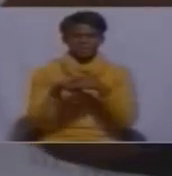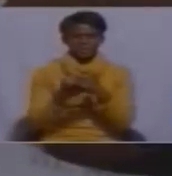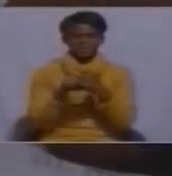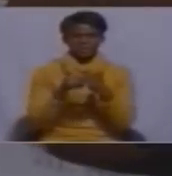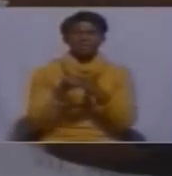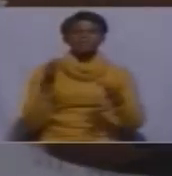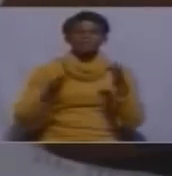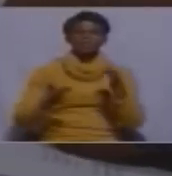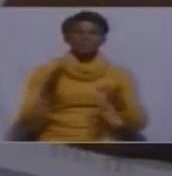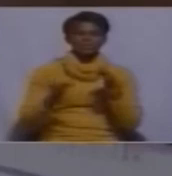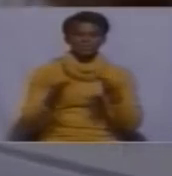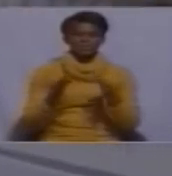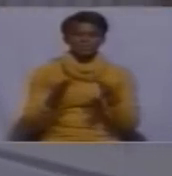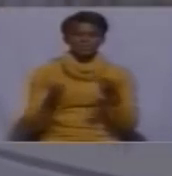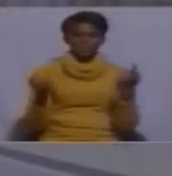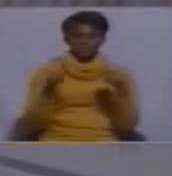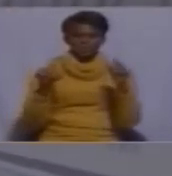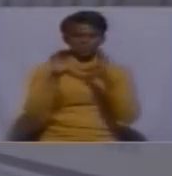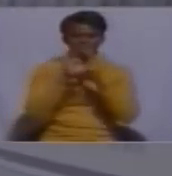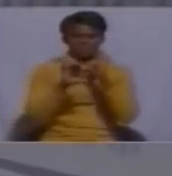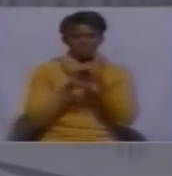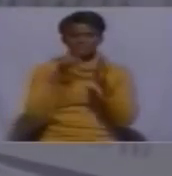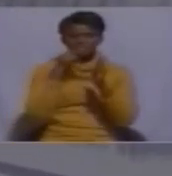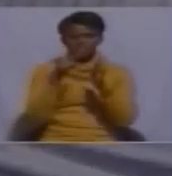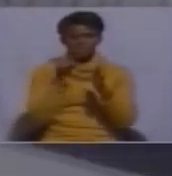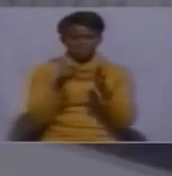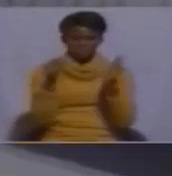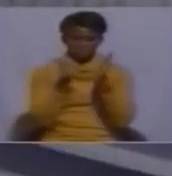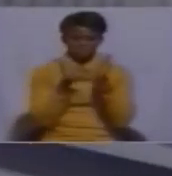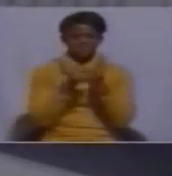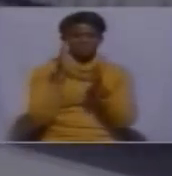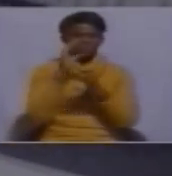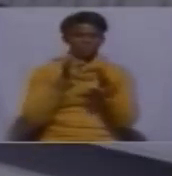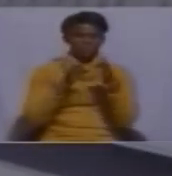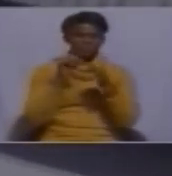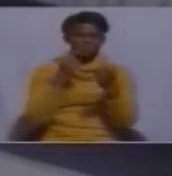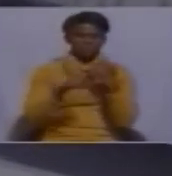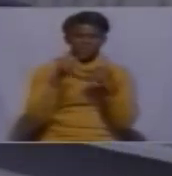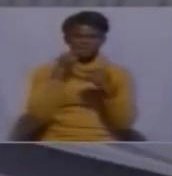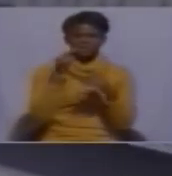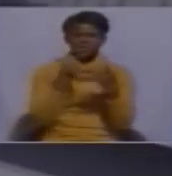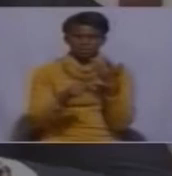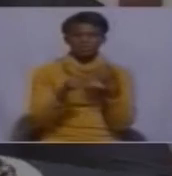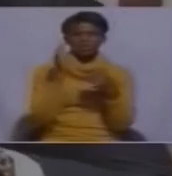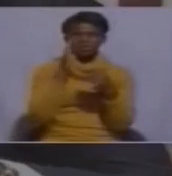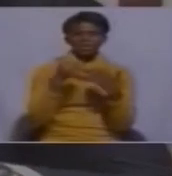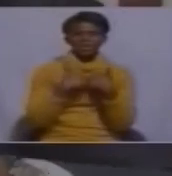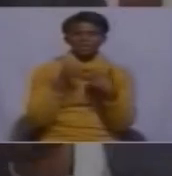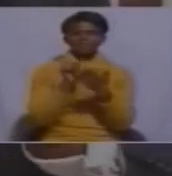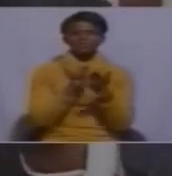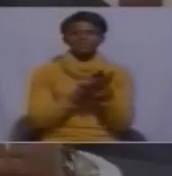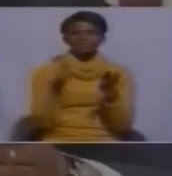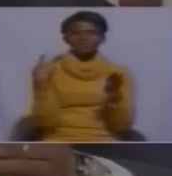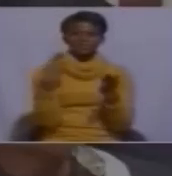court. So when the Constitution is saying the following shall be prescribed, what it's basically saying is that there shall be an act of parliament which